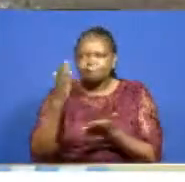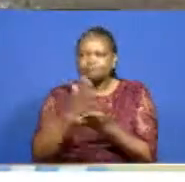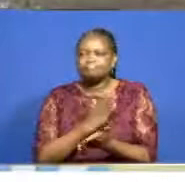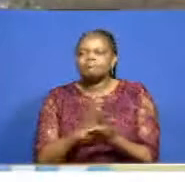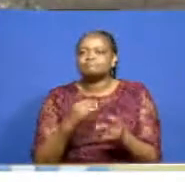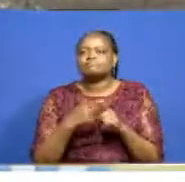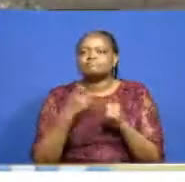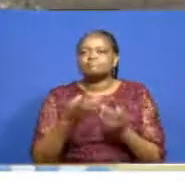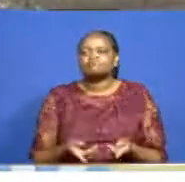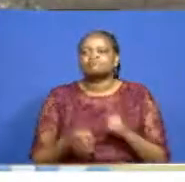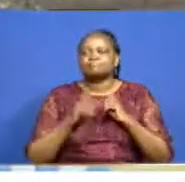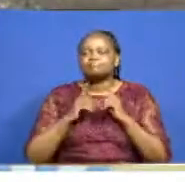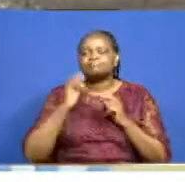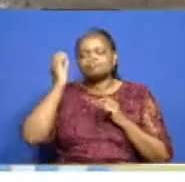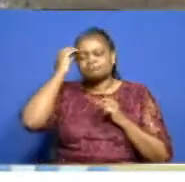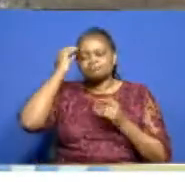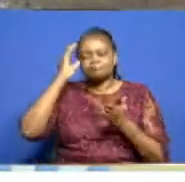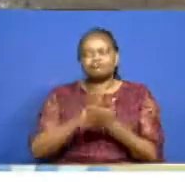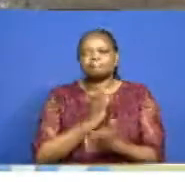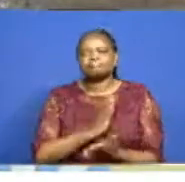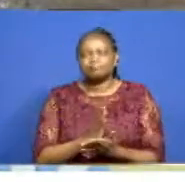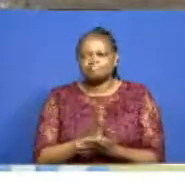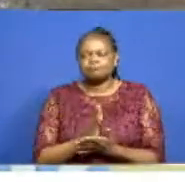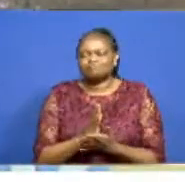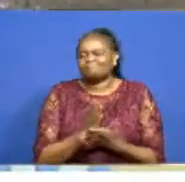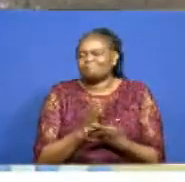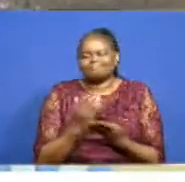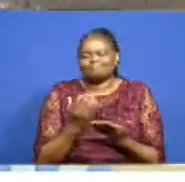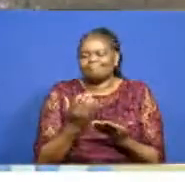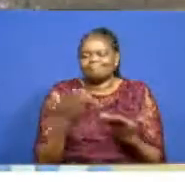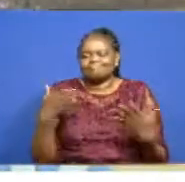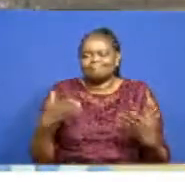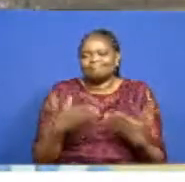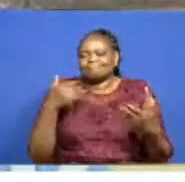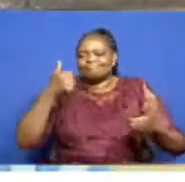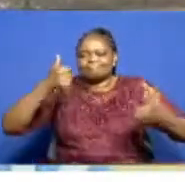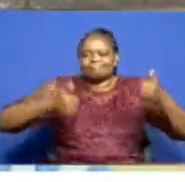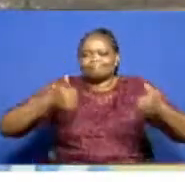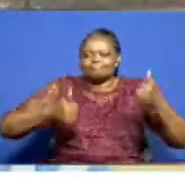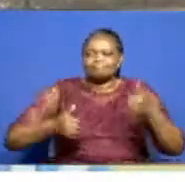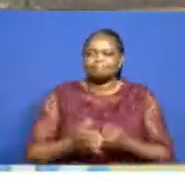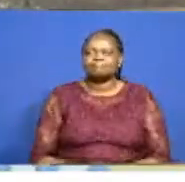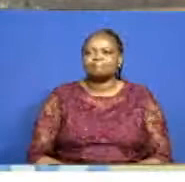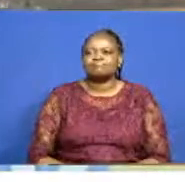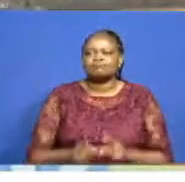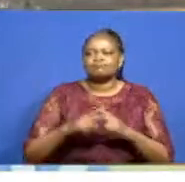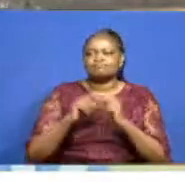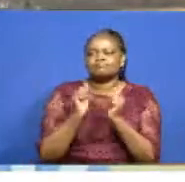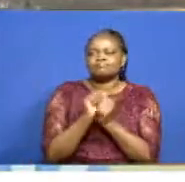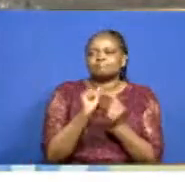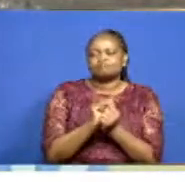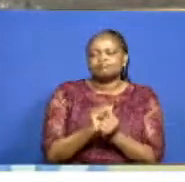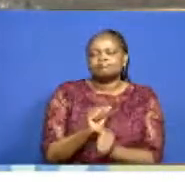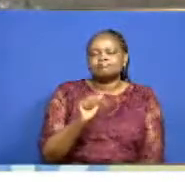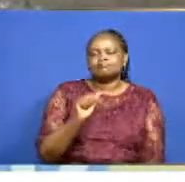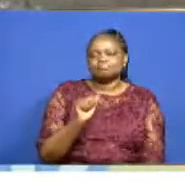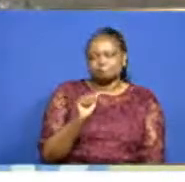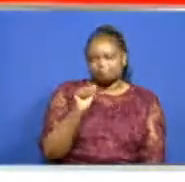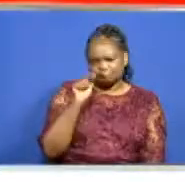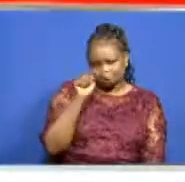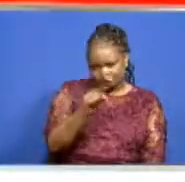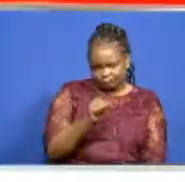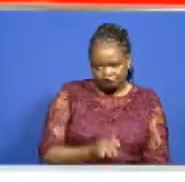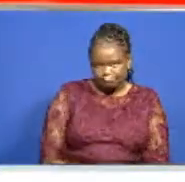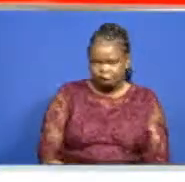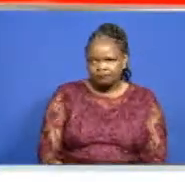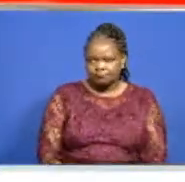you're talking about the education sector from your end, how much of an impact has it caused? Let me begin with you, Akelo. Thank you so much. It